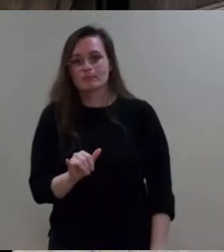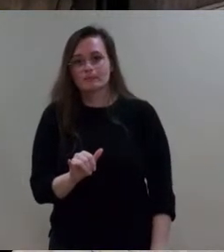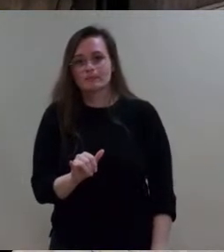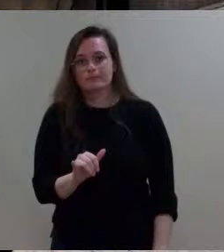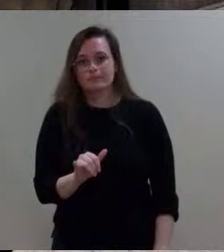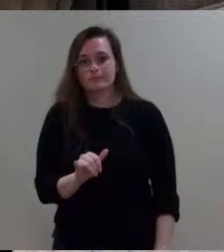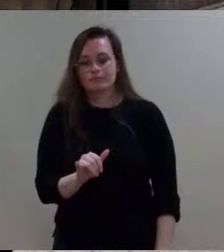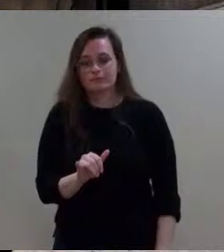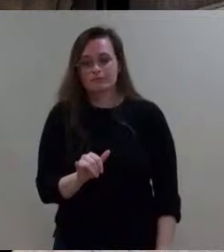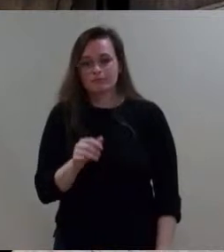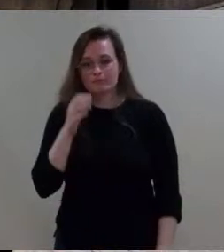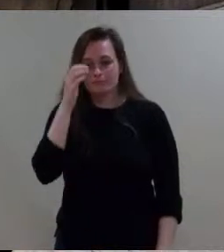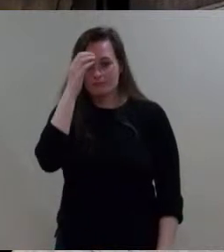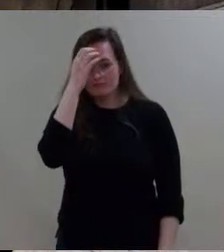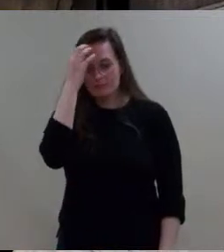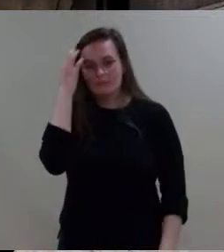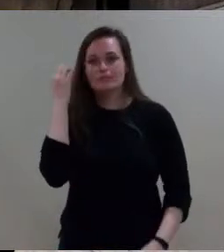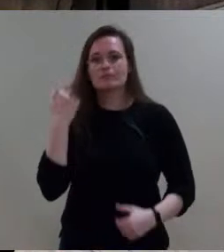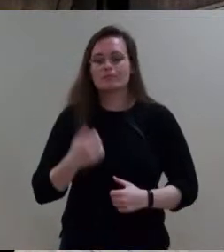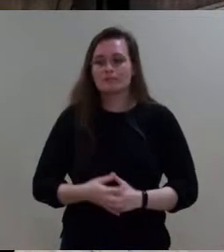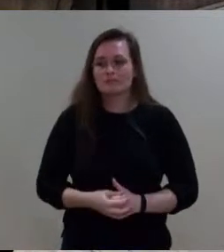that, you know,